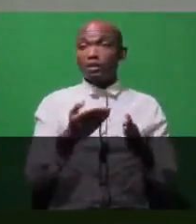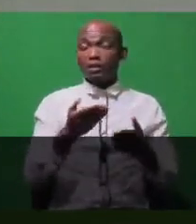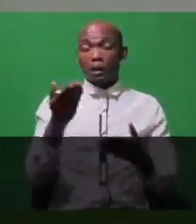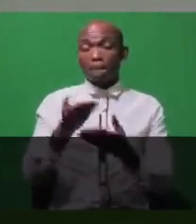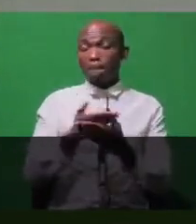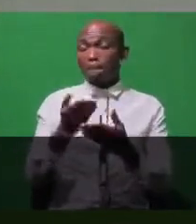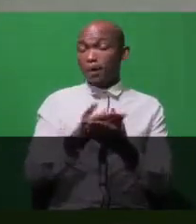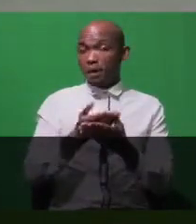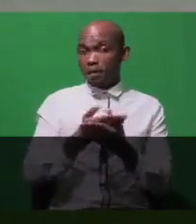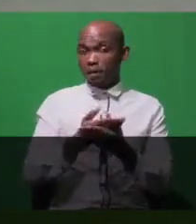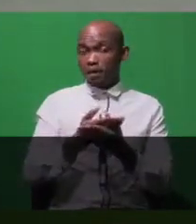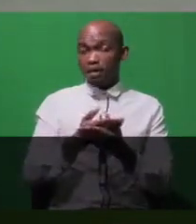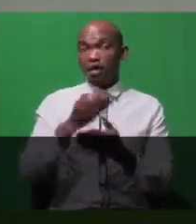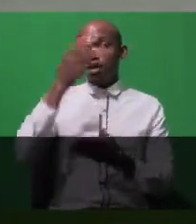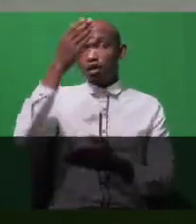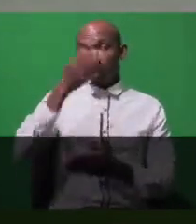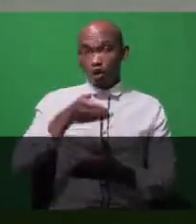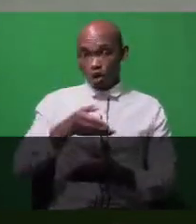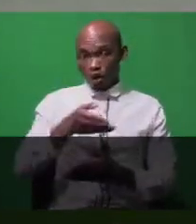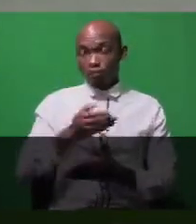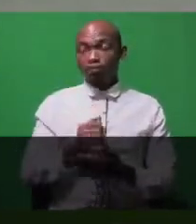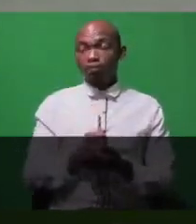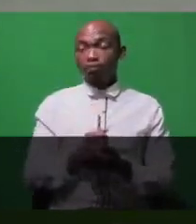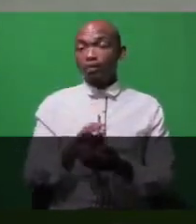receive that